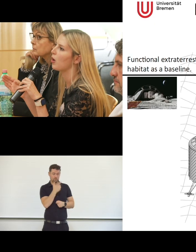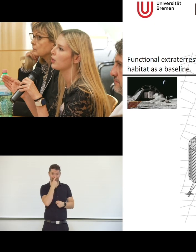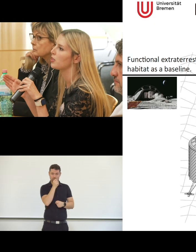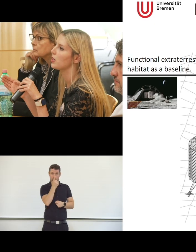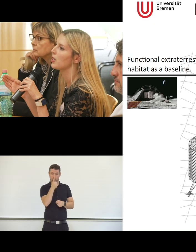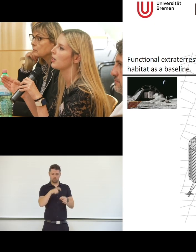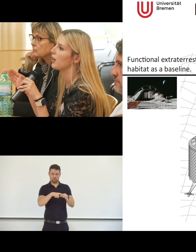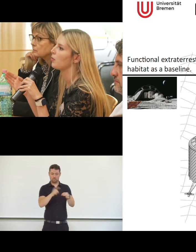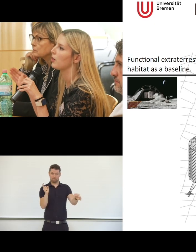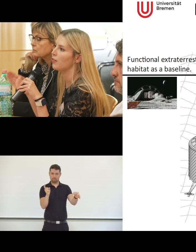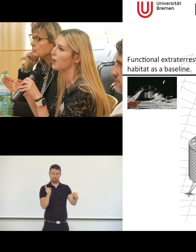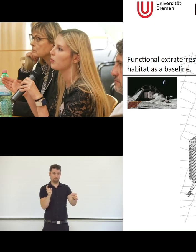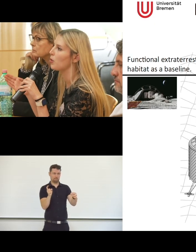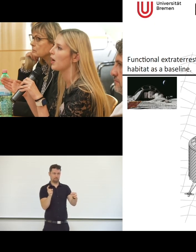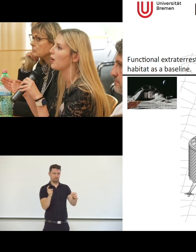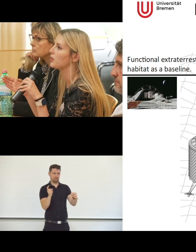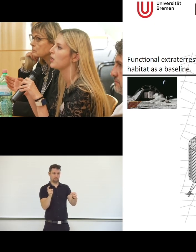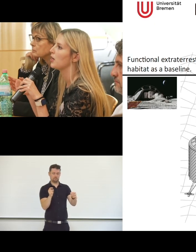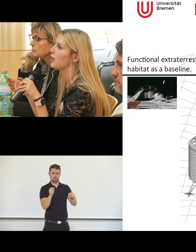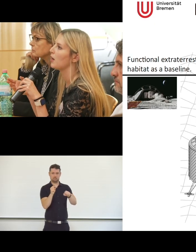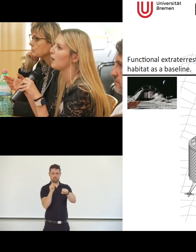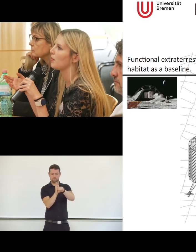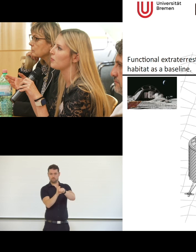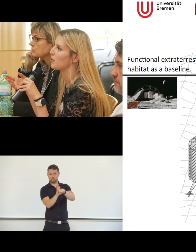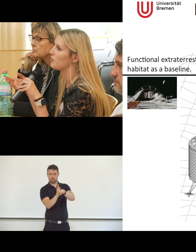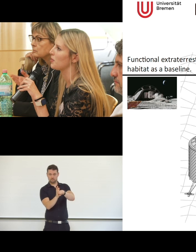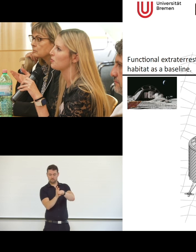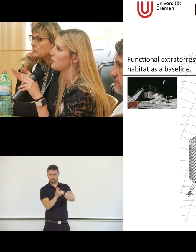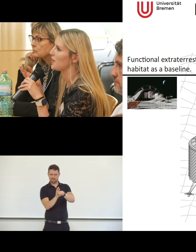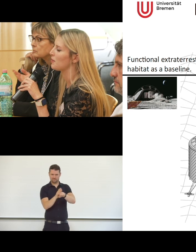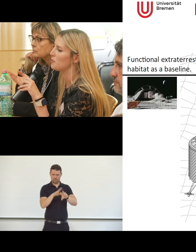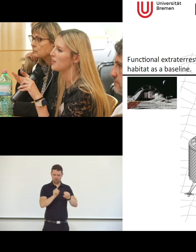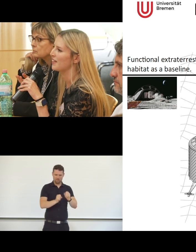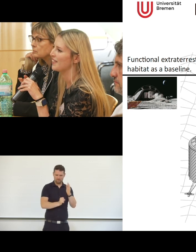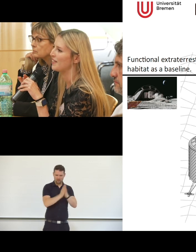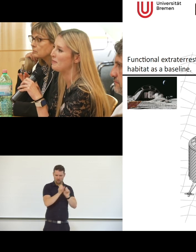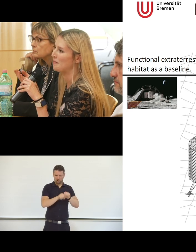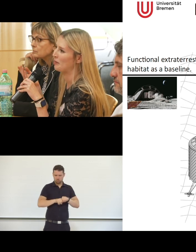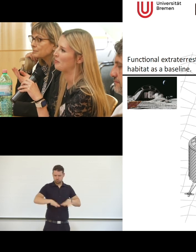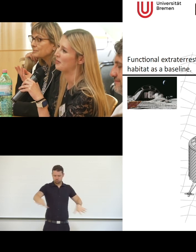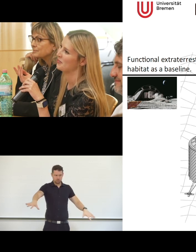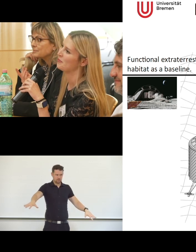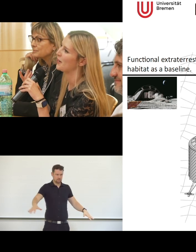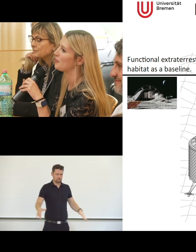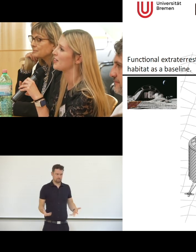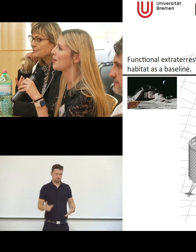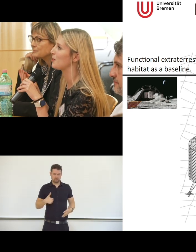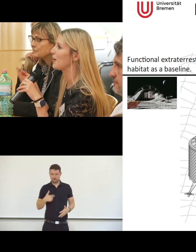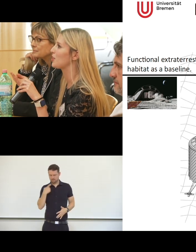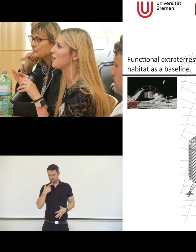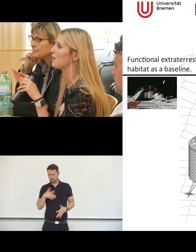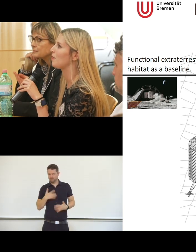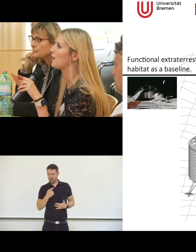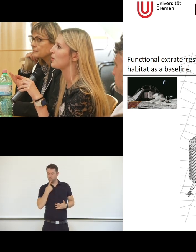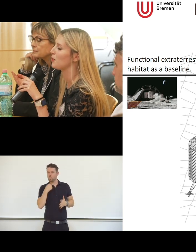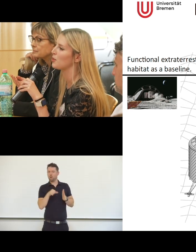one part where a fire broke out? Because for me, that would be like a big problem if a fire breaks out,